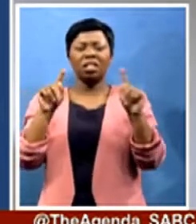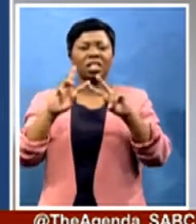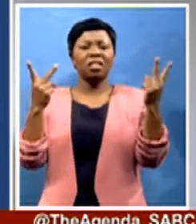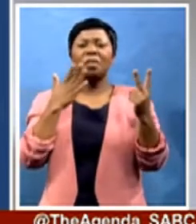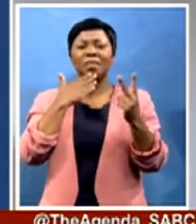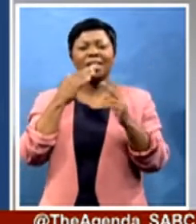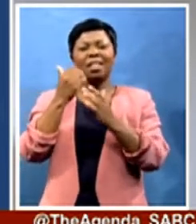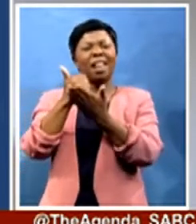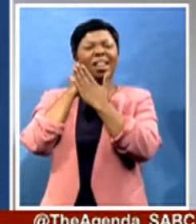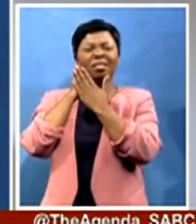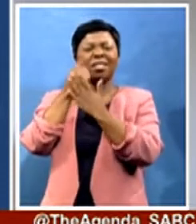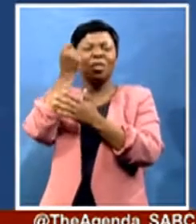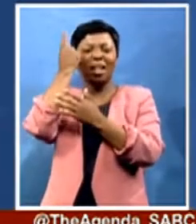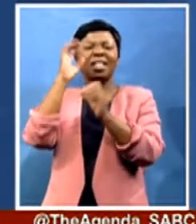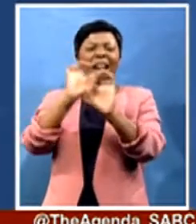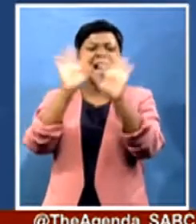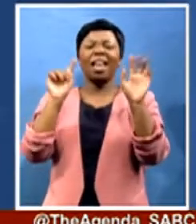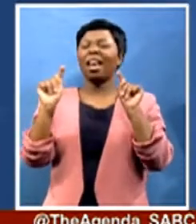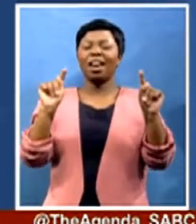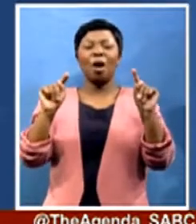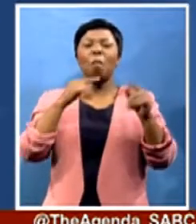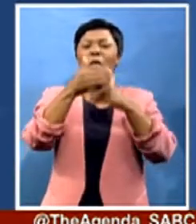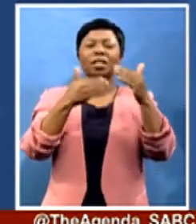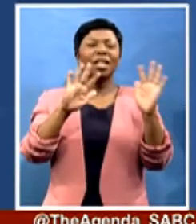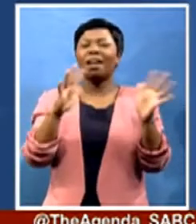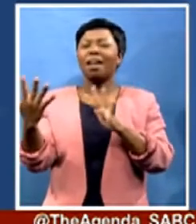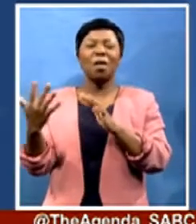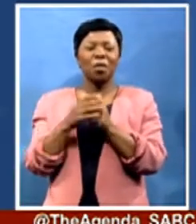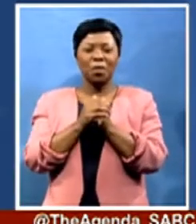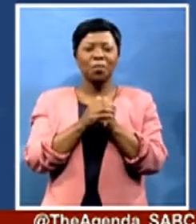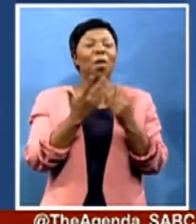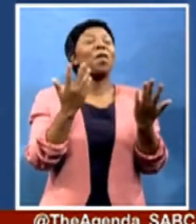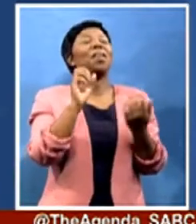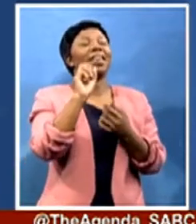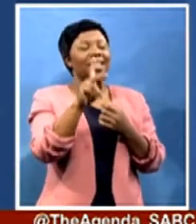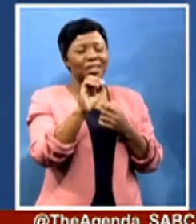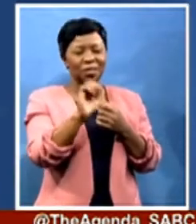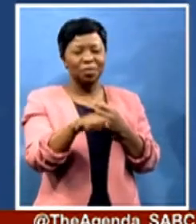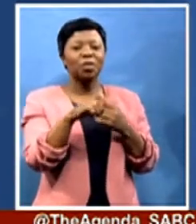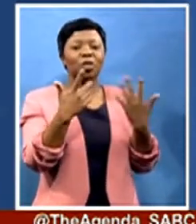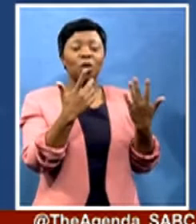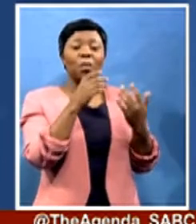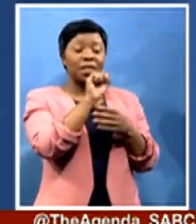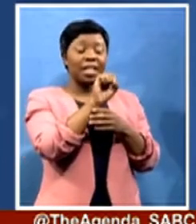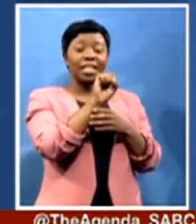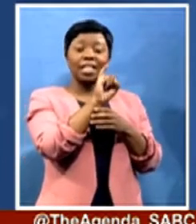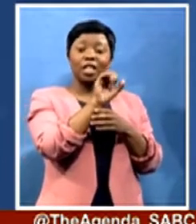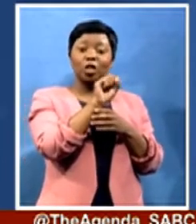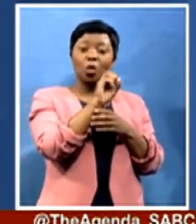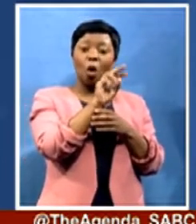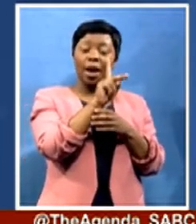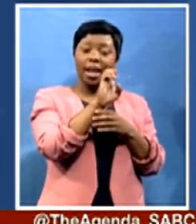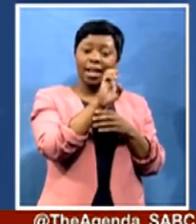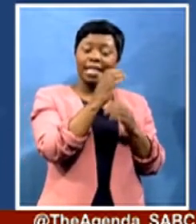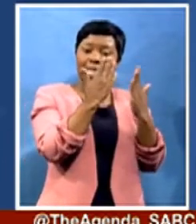processes. Okay. So when we started the Sisonke study, the J&J vaccine had not been approved by the regulator in